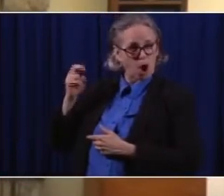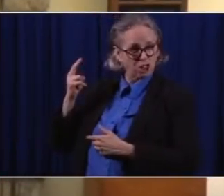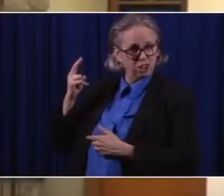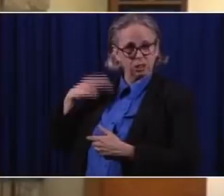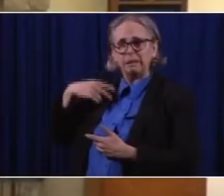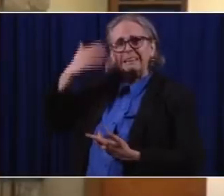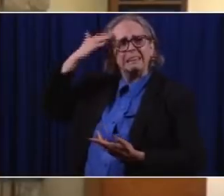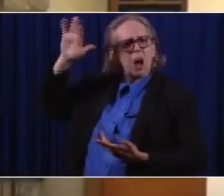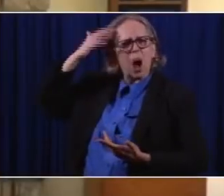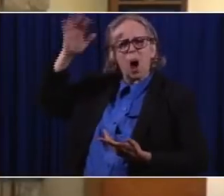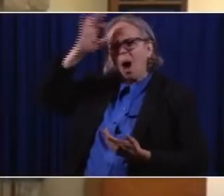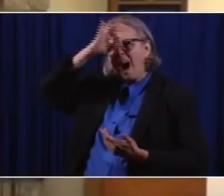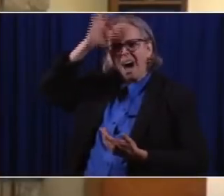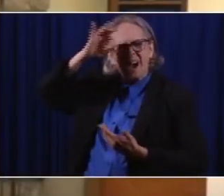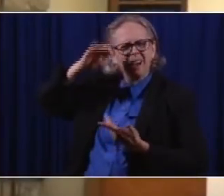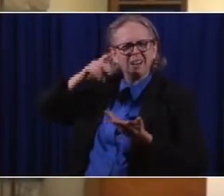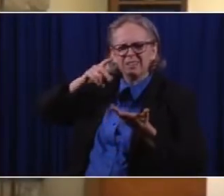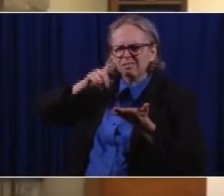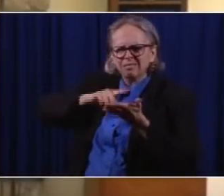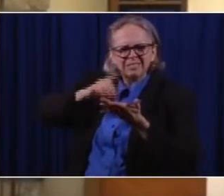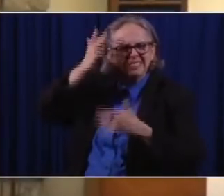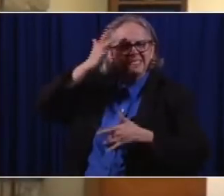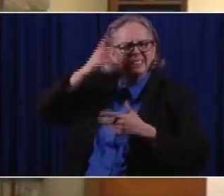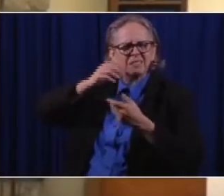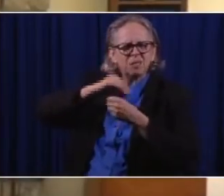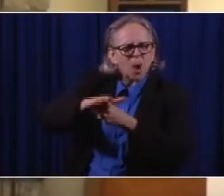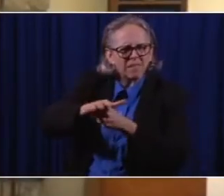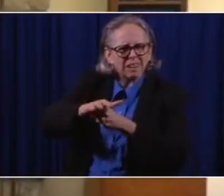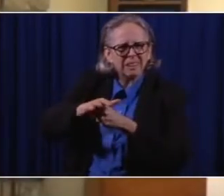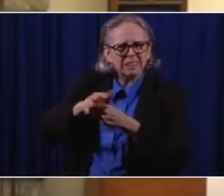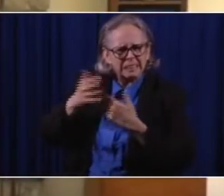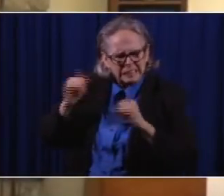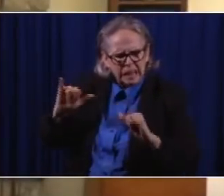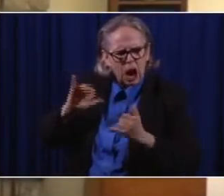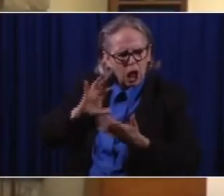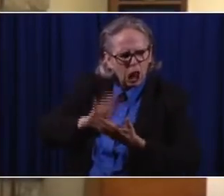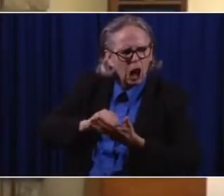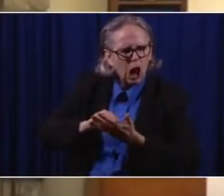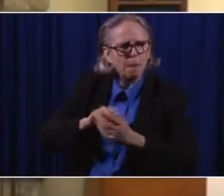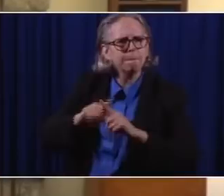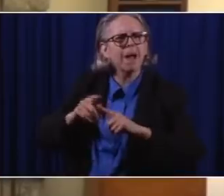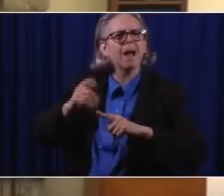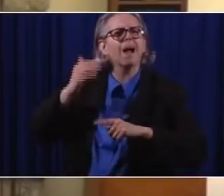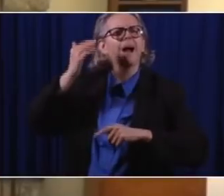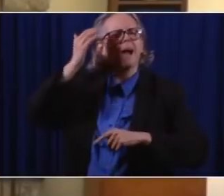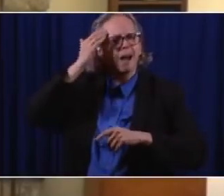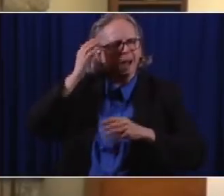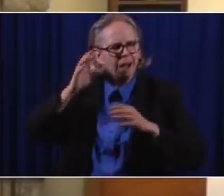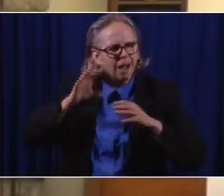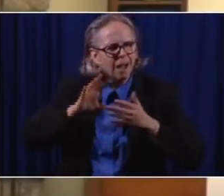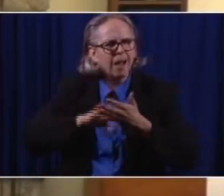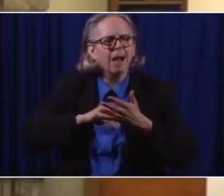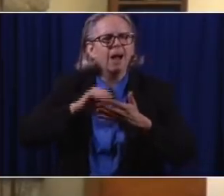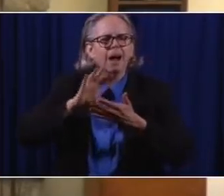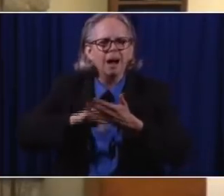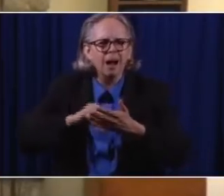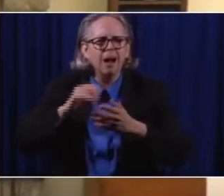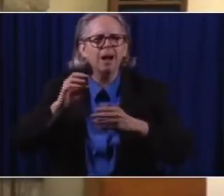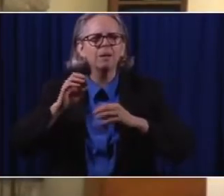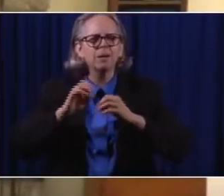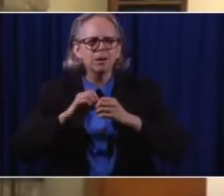think, I'm an old prosecutor, former prosecutor. We used to say, jury's